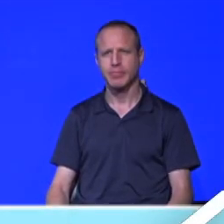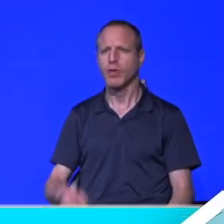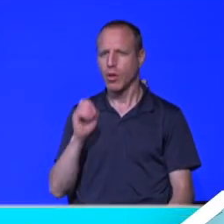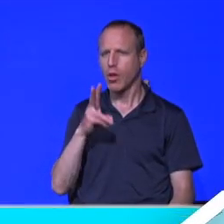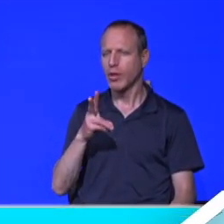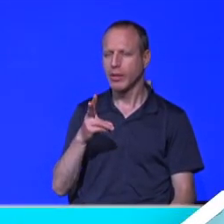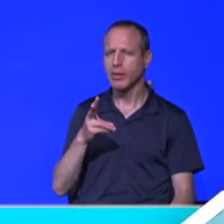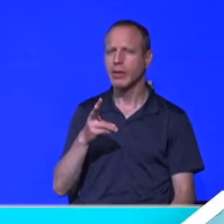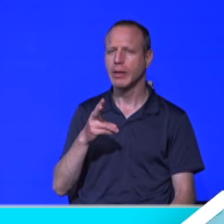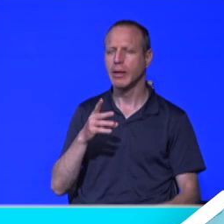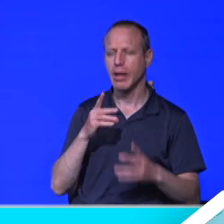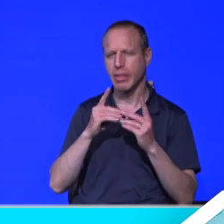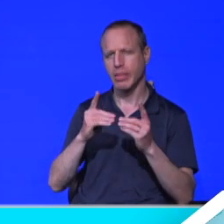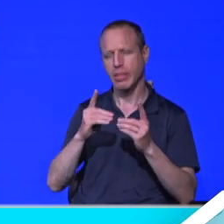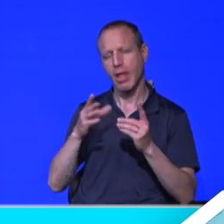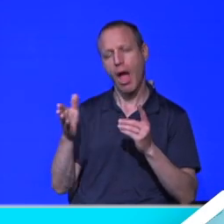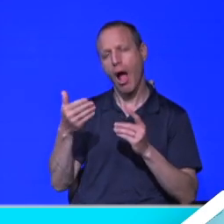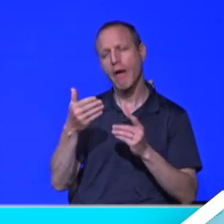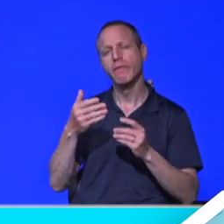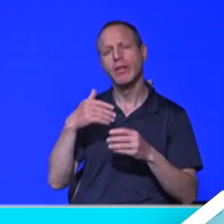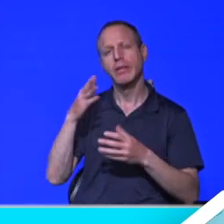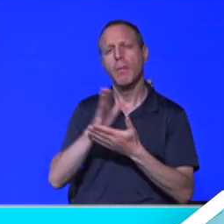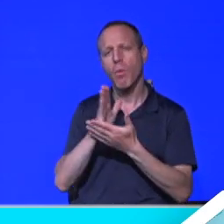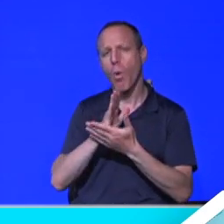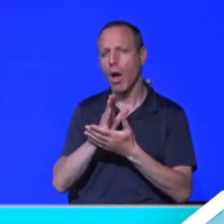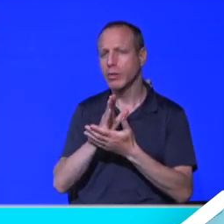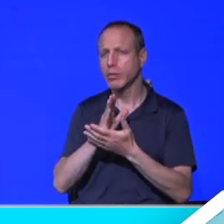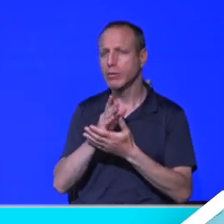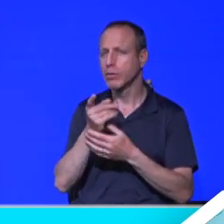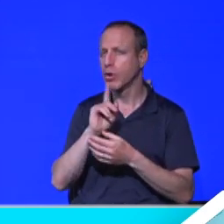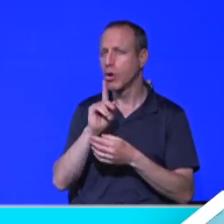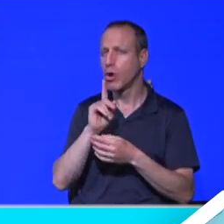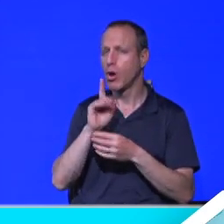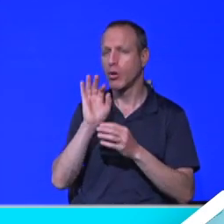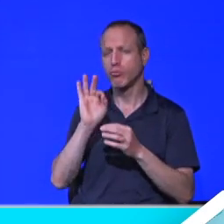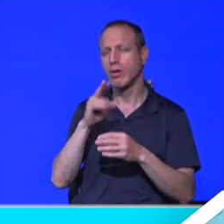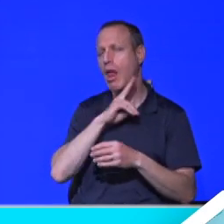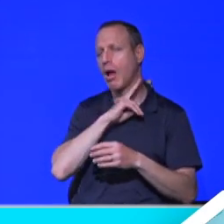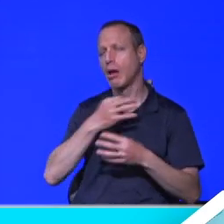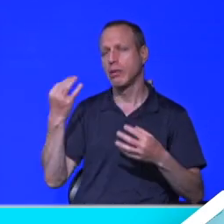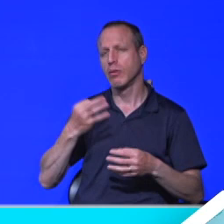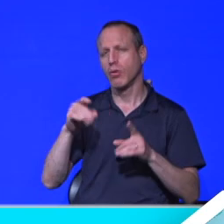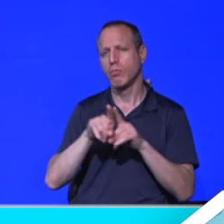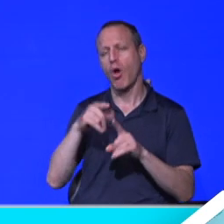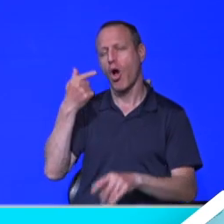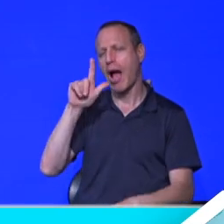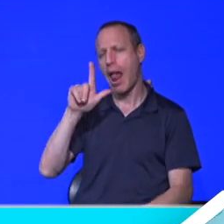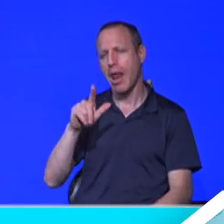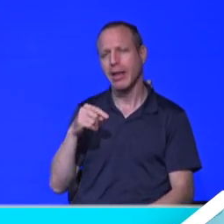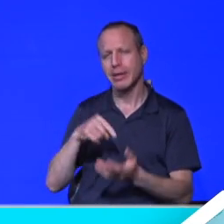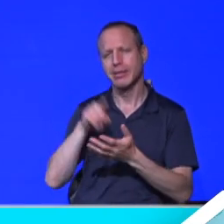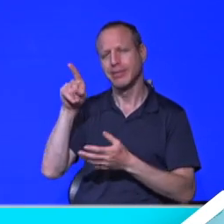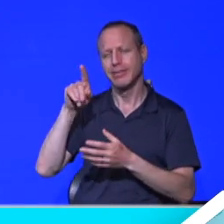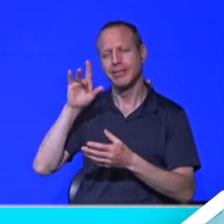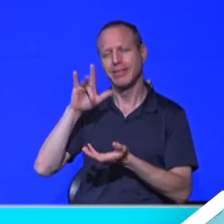Okay, by the way, be prepared for not for such a brilliant English like Gal, because she